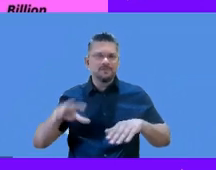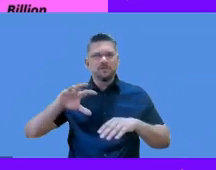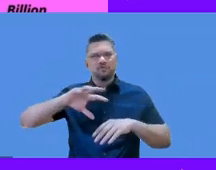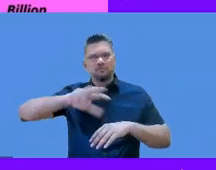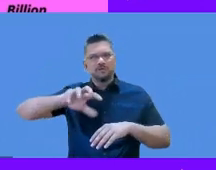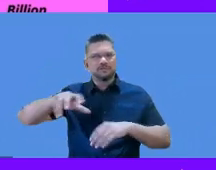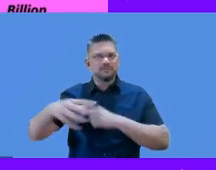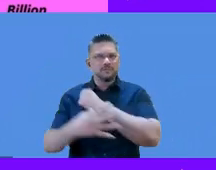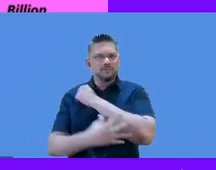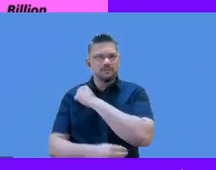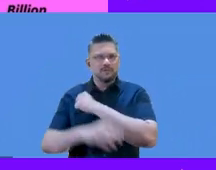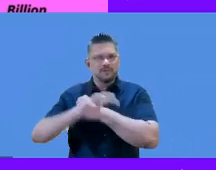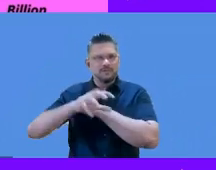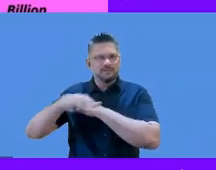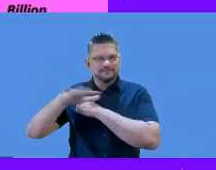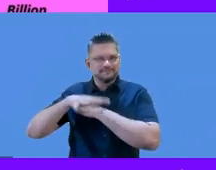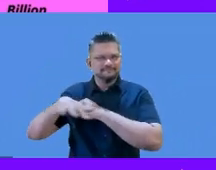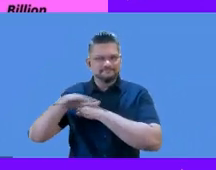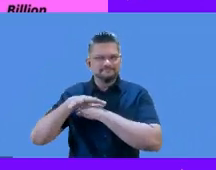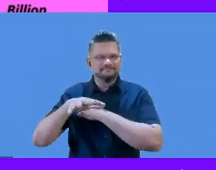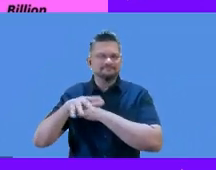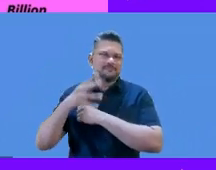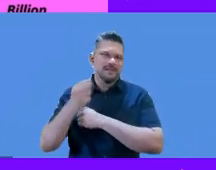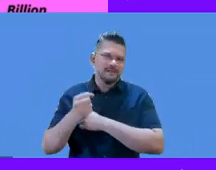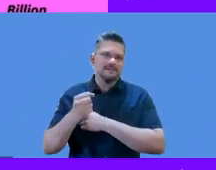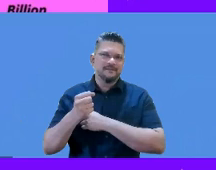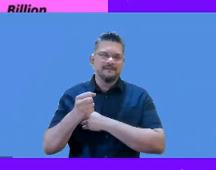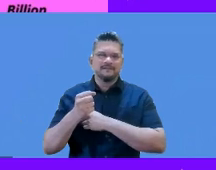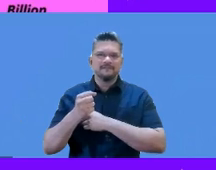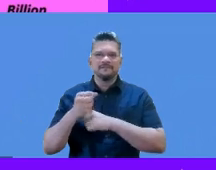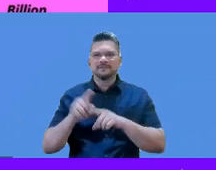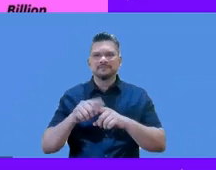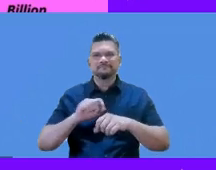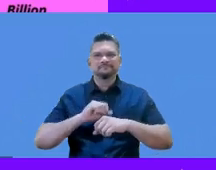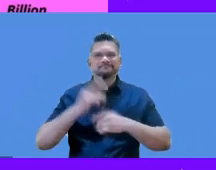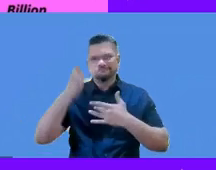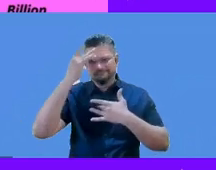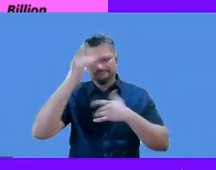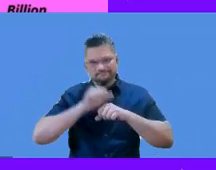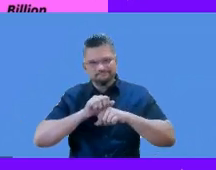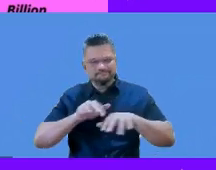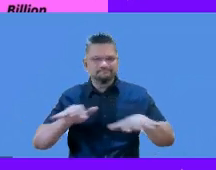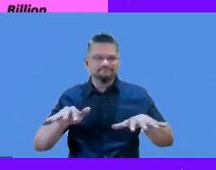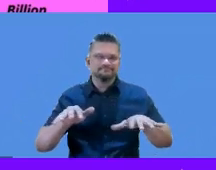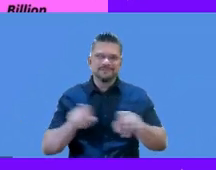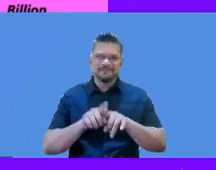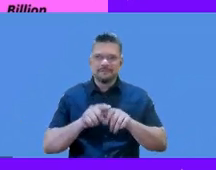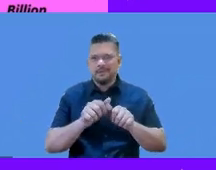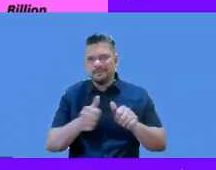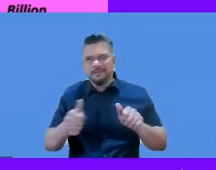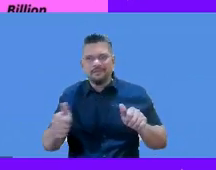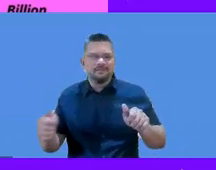facing a shadow pandemic. They're experiencing higher rates of sexual violence, child marriage, and teenage pregnancy, as